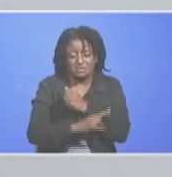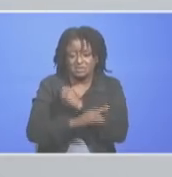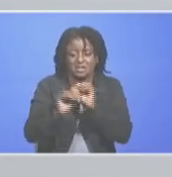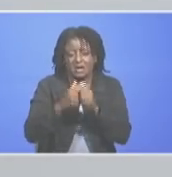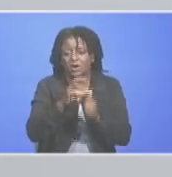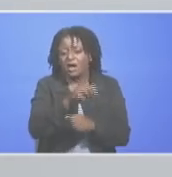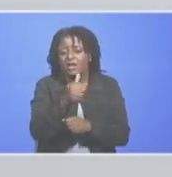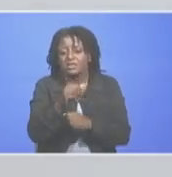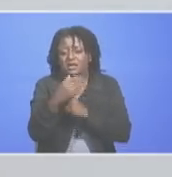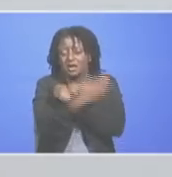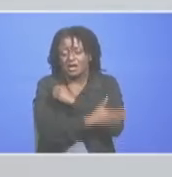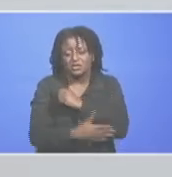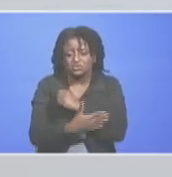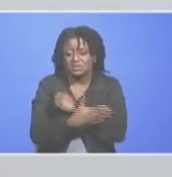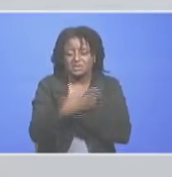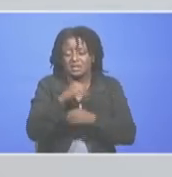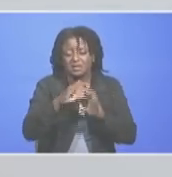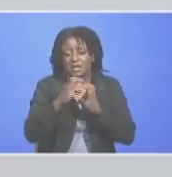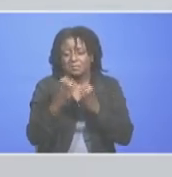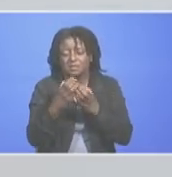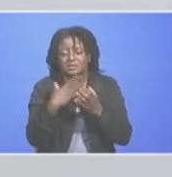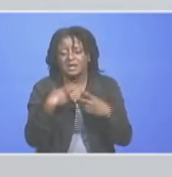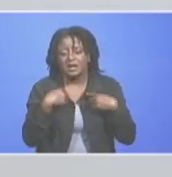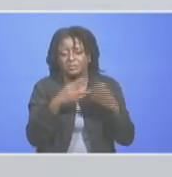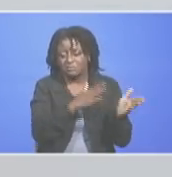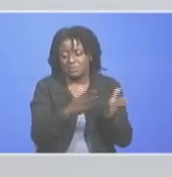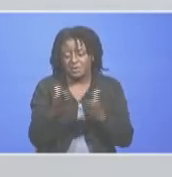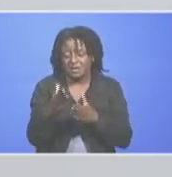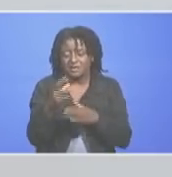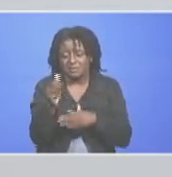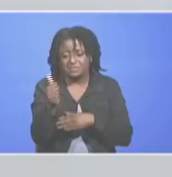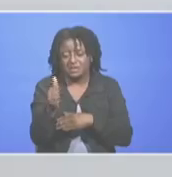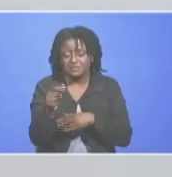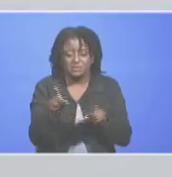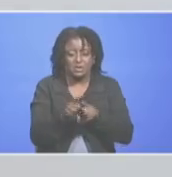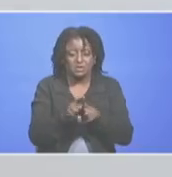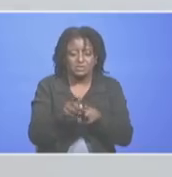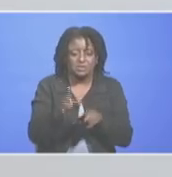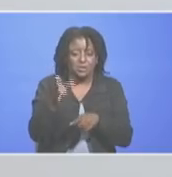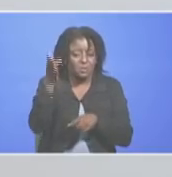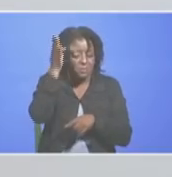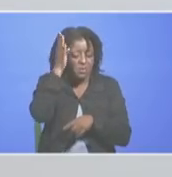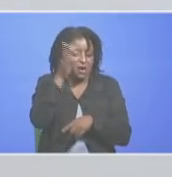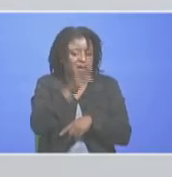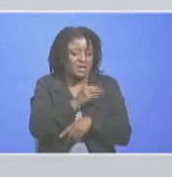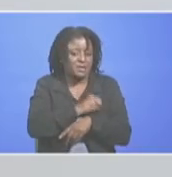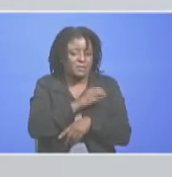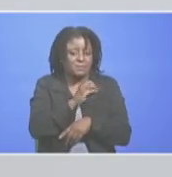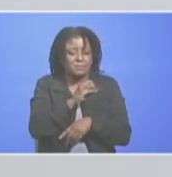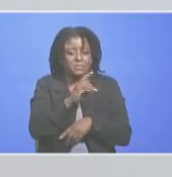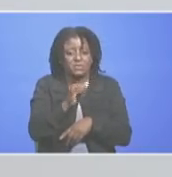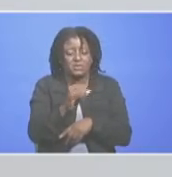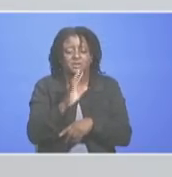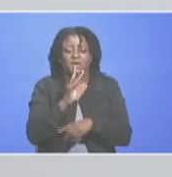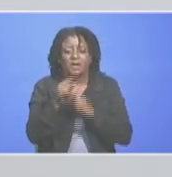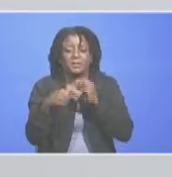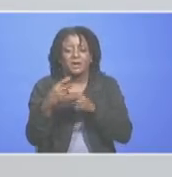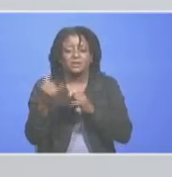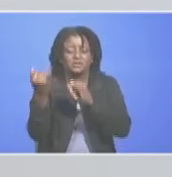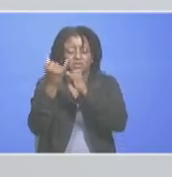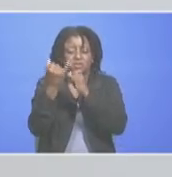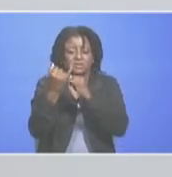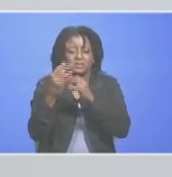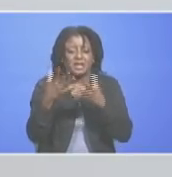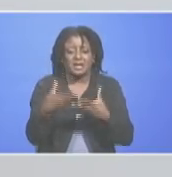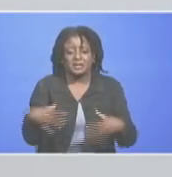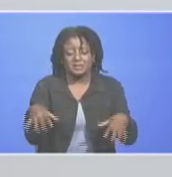and restored themselves. We'll also have Brian Moody from RMS talking about insurance and the importance of having the right kind of coverage